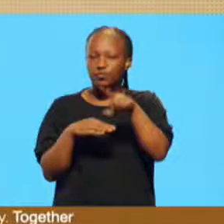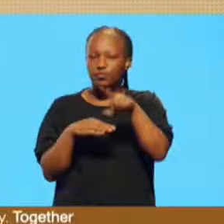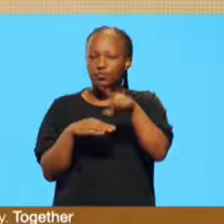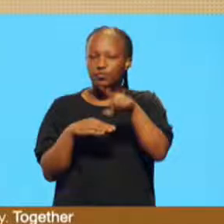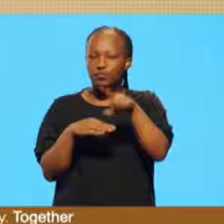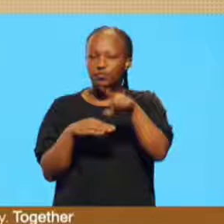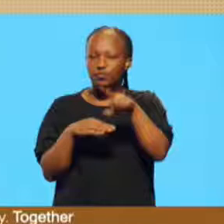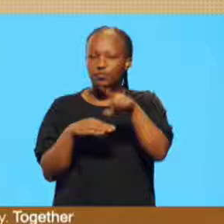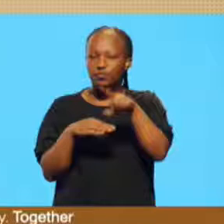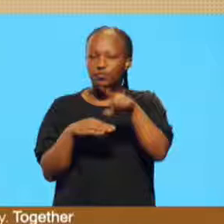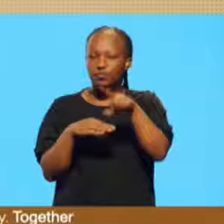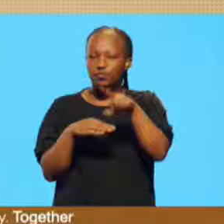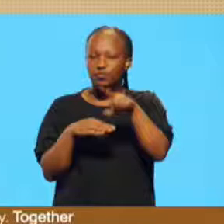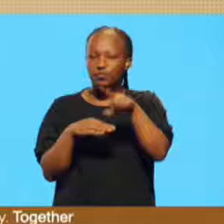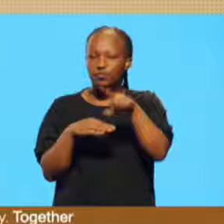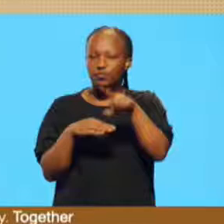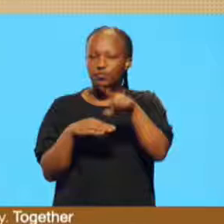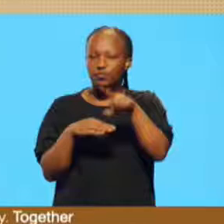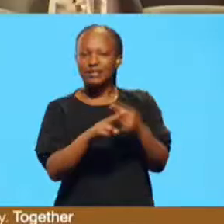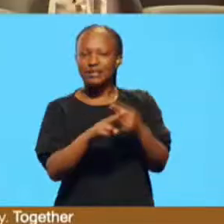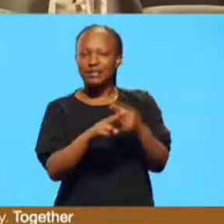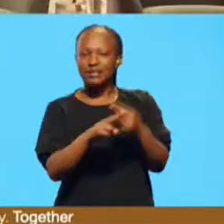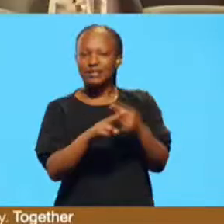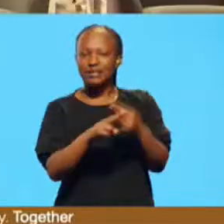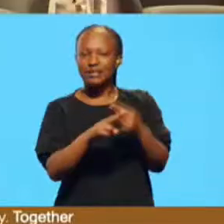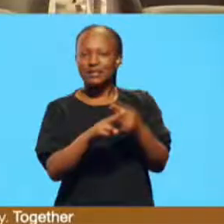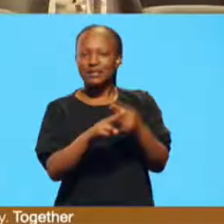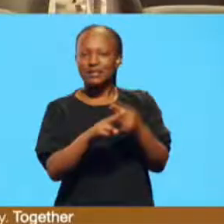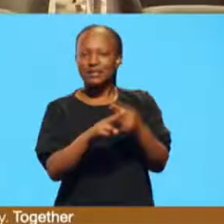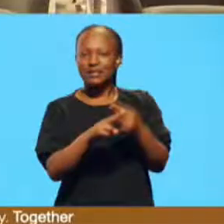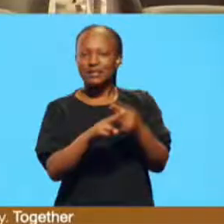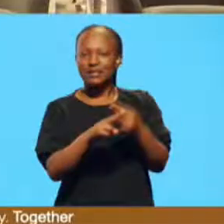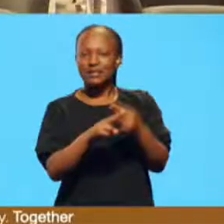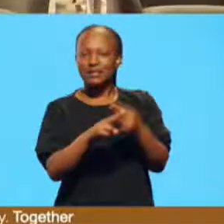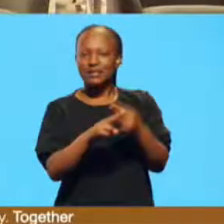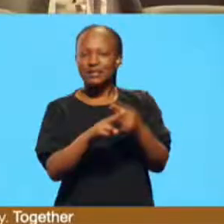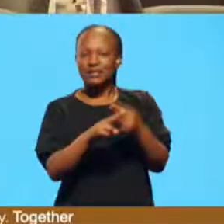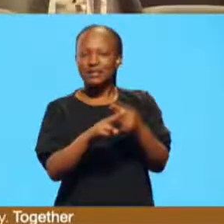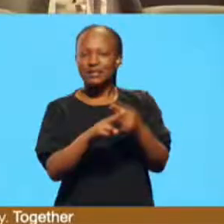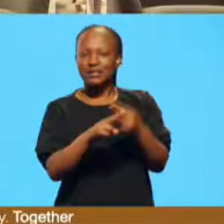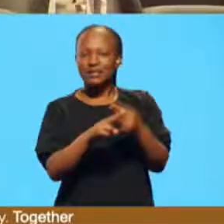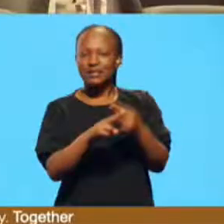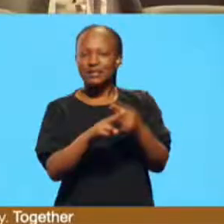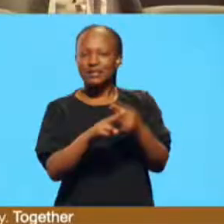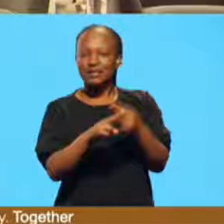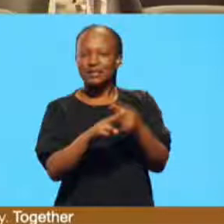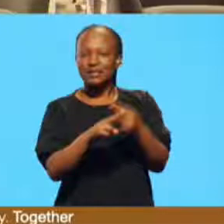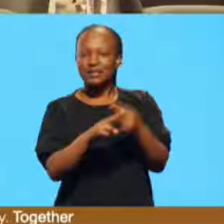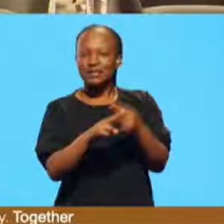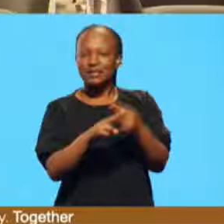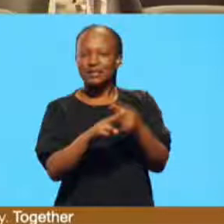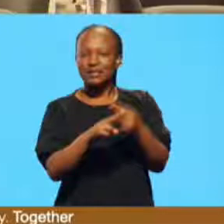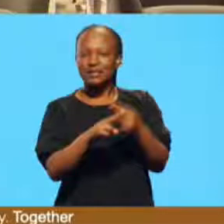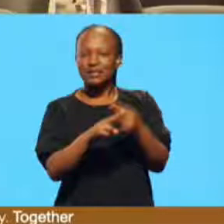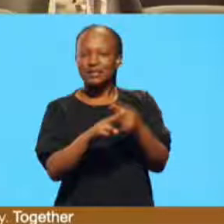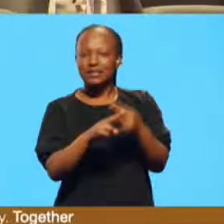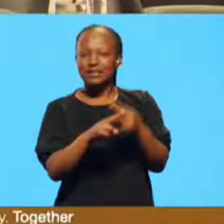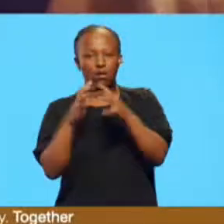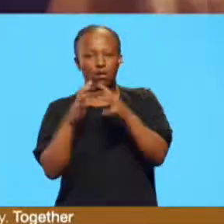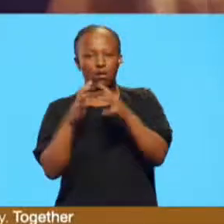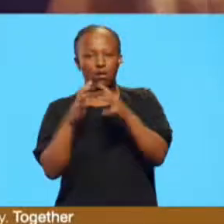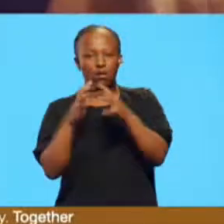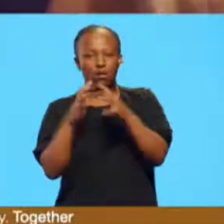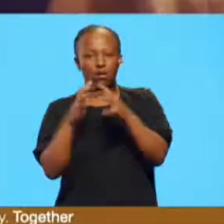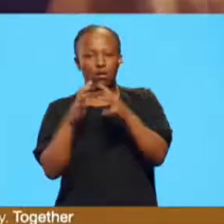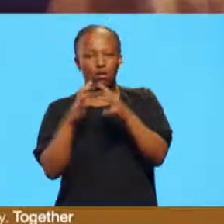is sanitation program or water project there, you should know, even when you design it, include women and men,